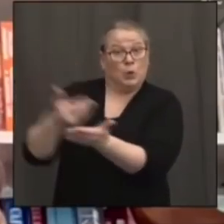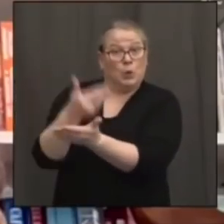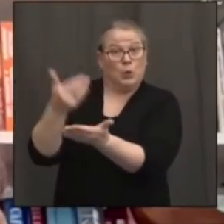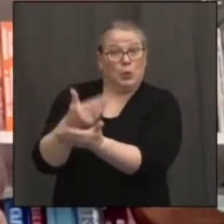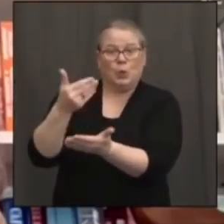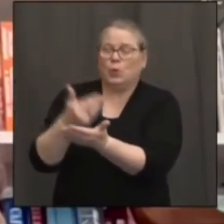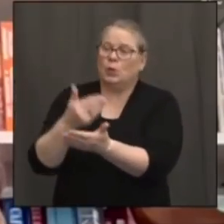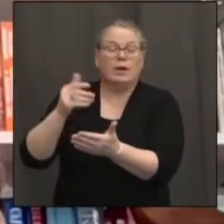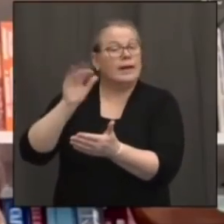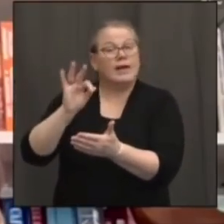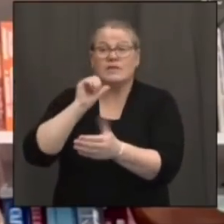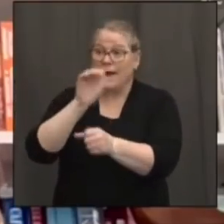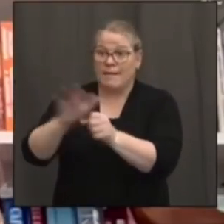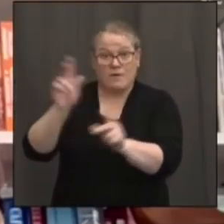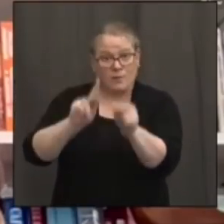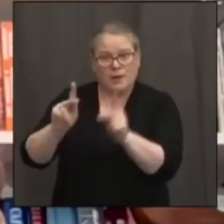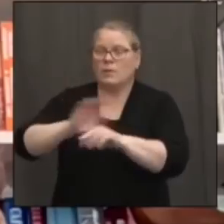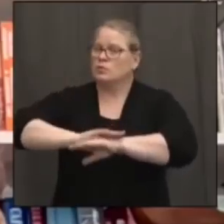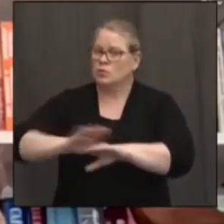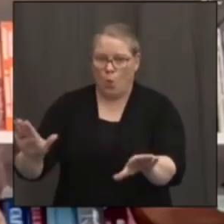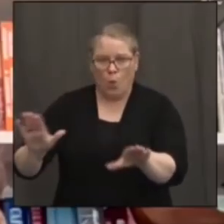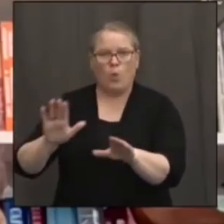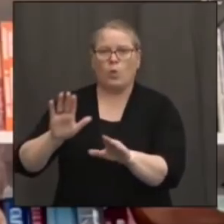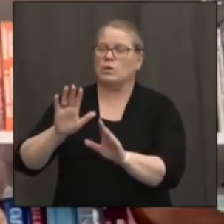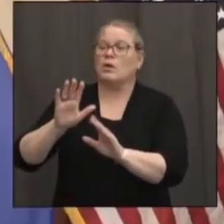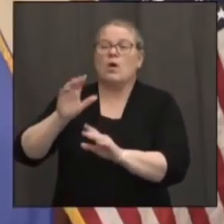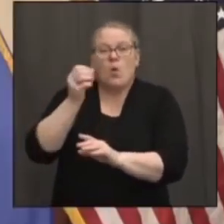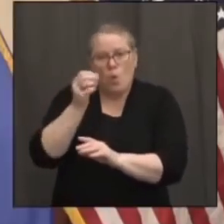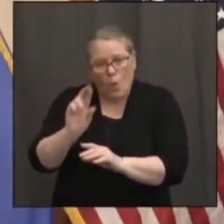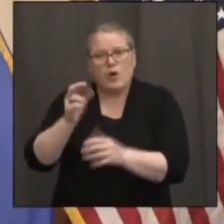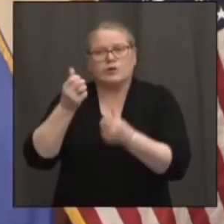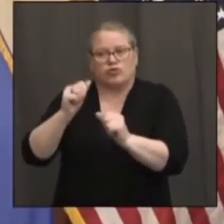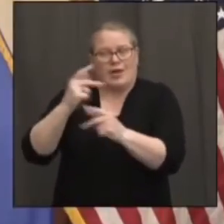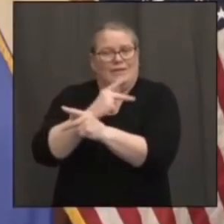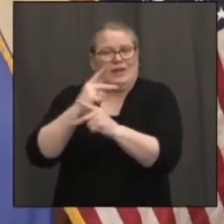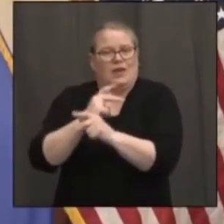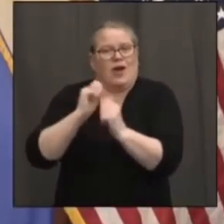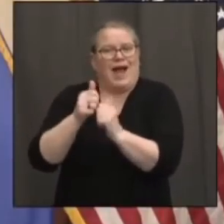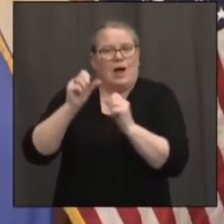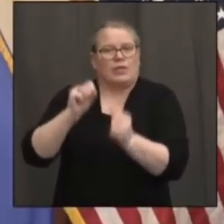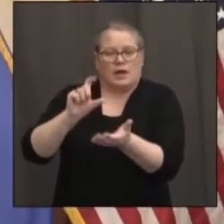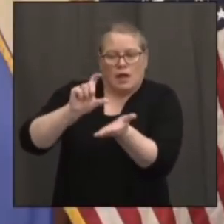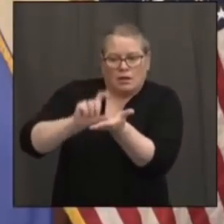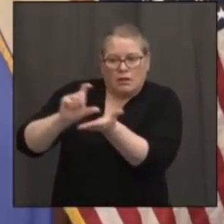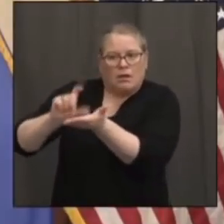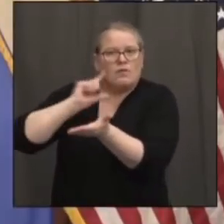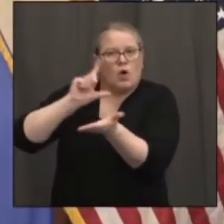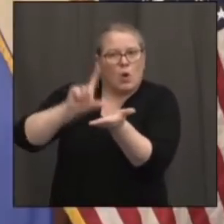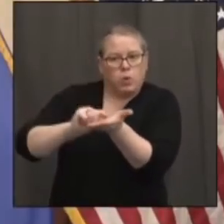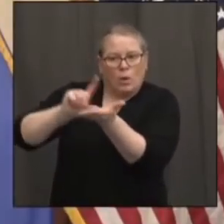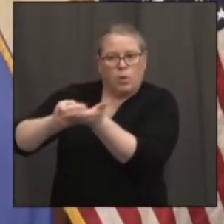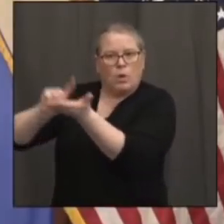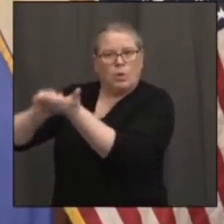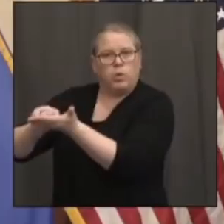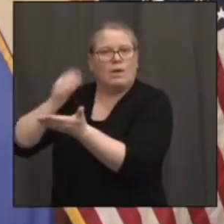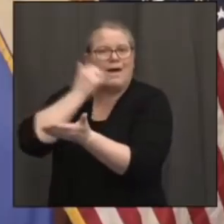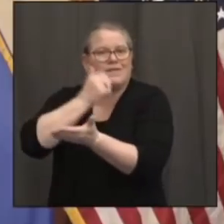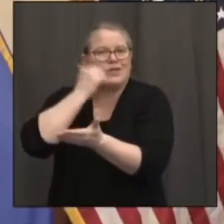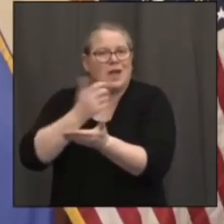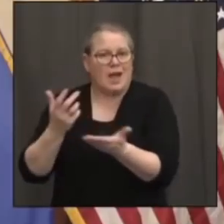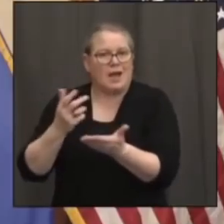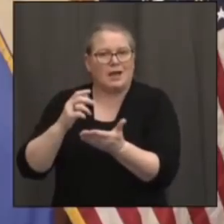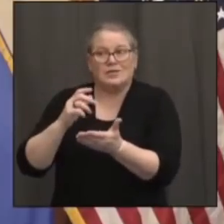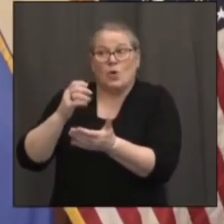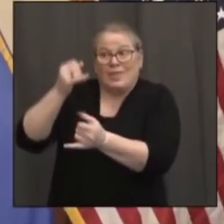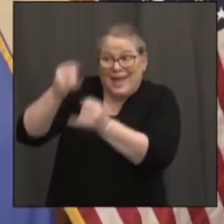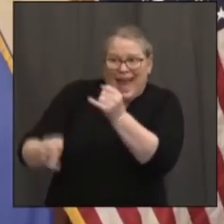the doses at the end of the day. And with more shipments coming in, are we expecting to expand hours